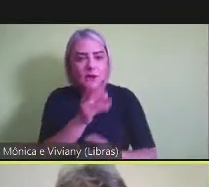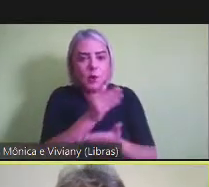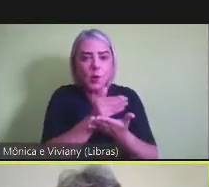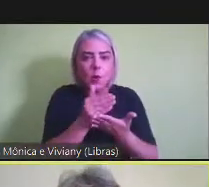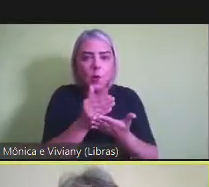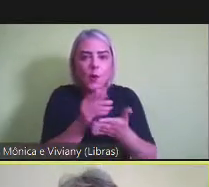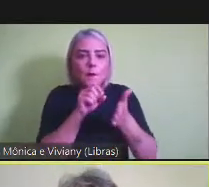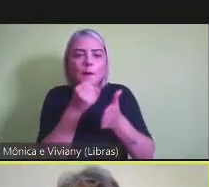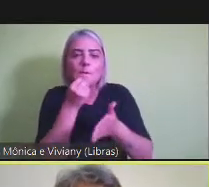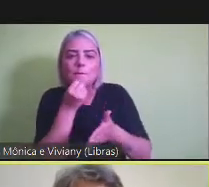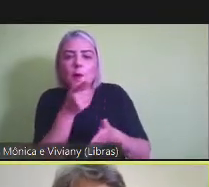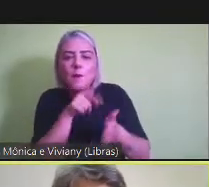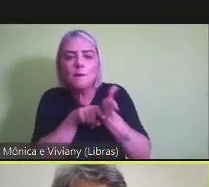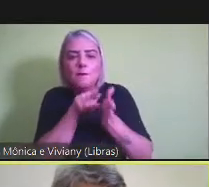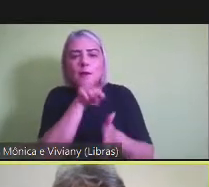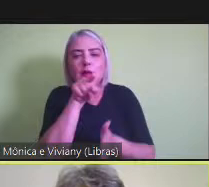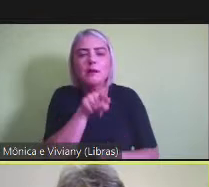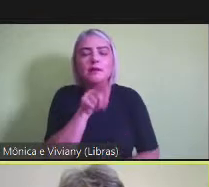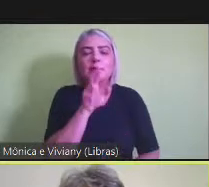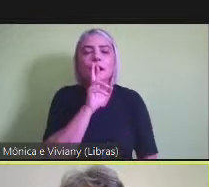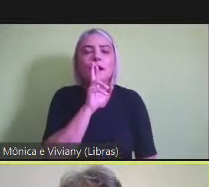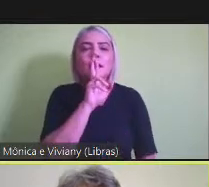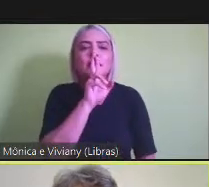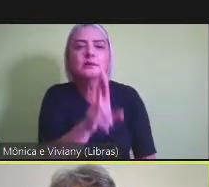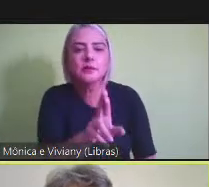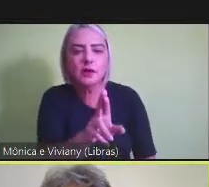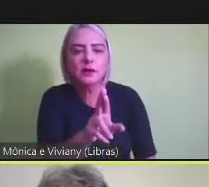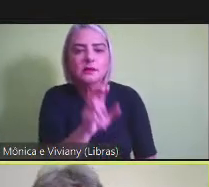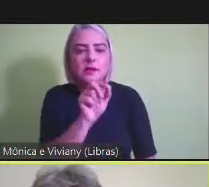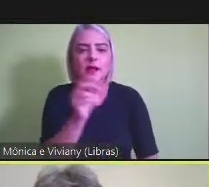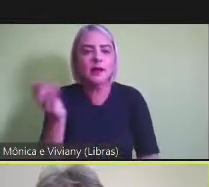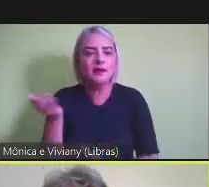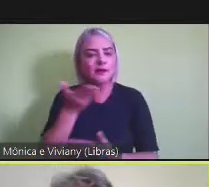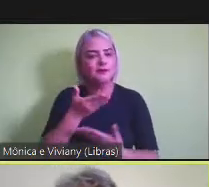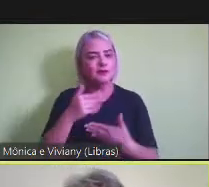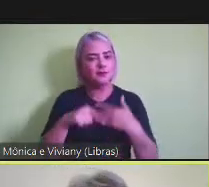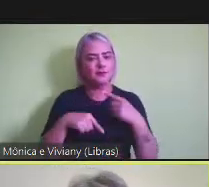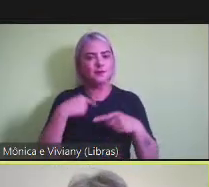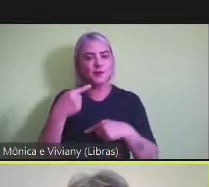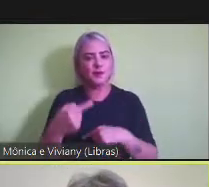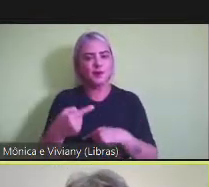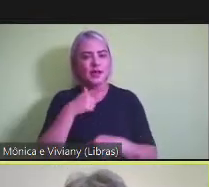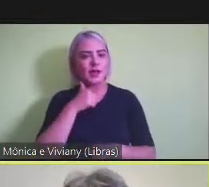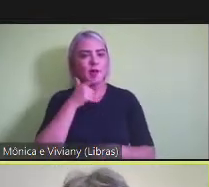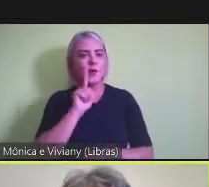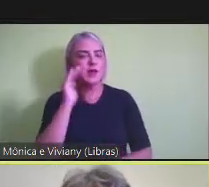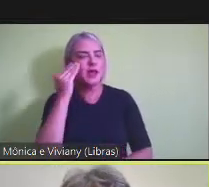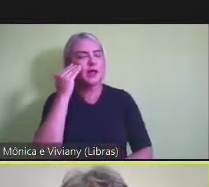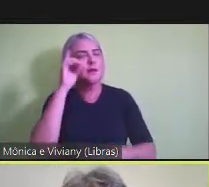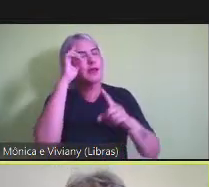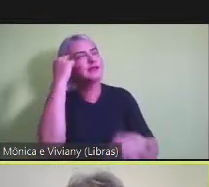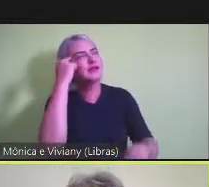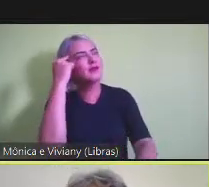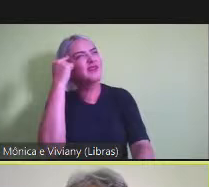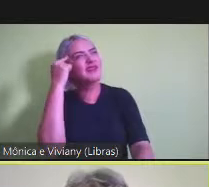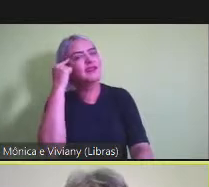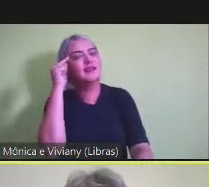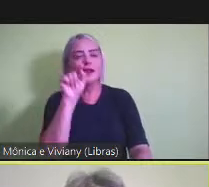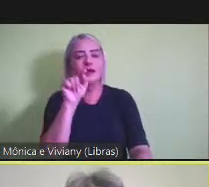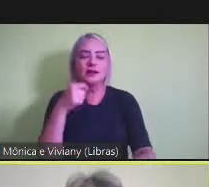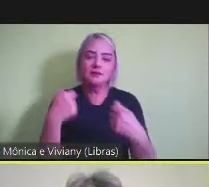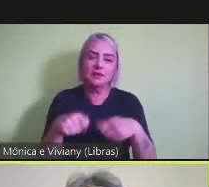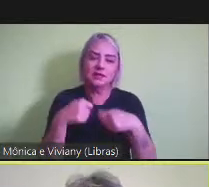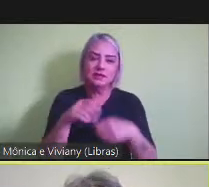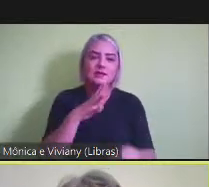and primary healthcare, it's always better to ask a question because the answer will come afterwards after